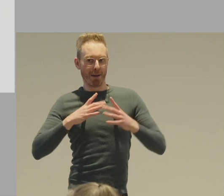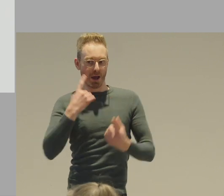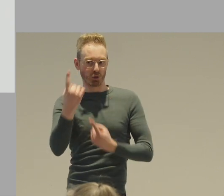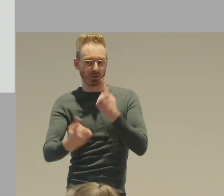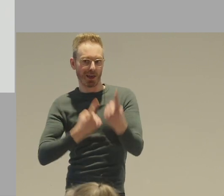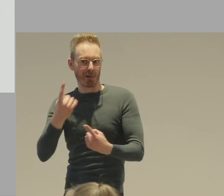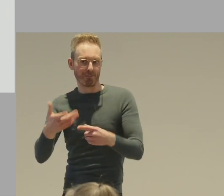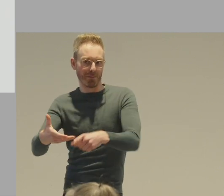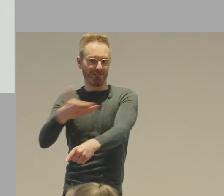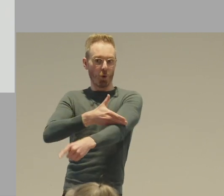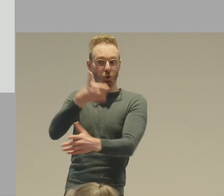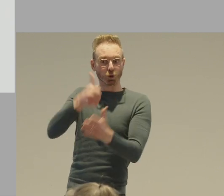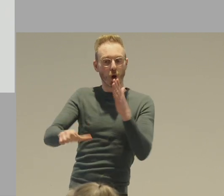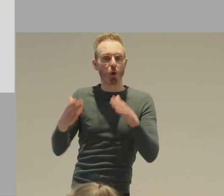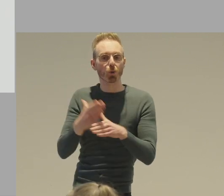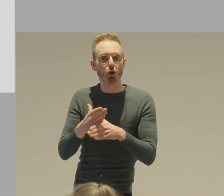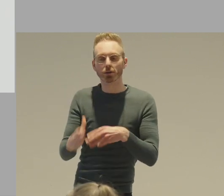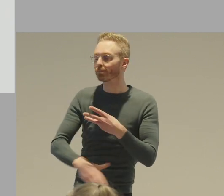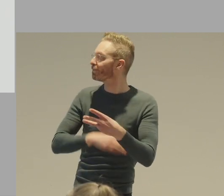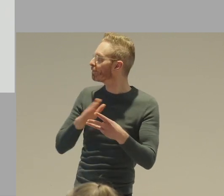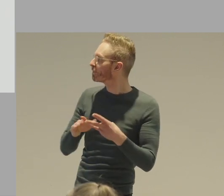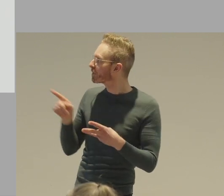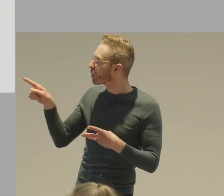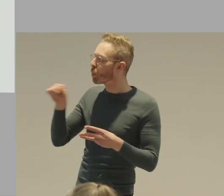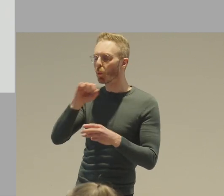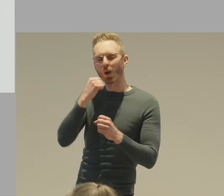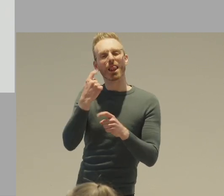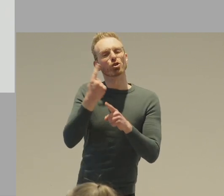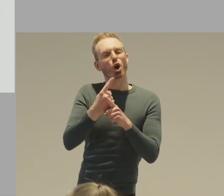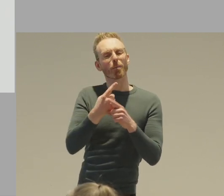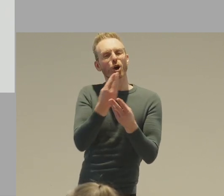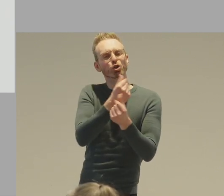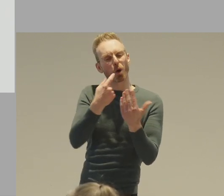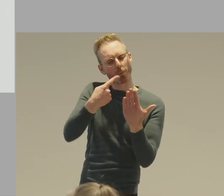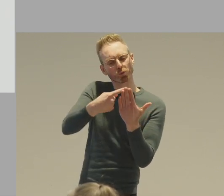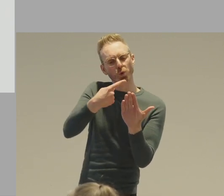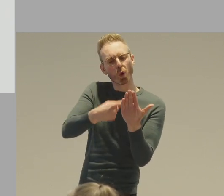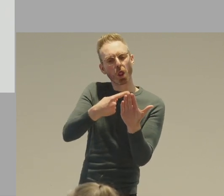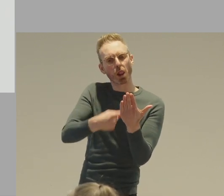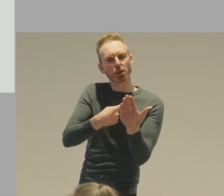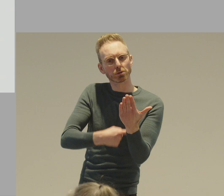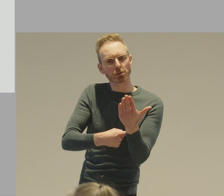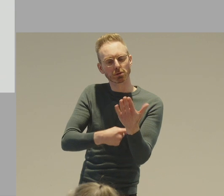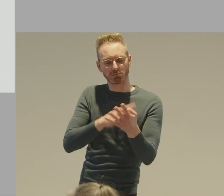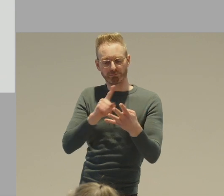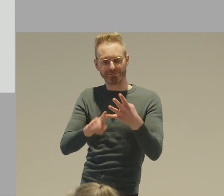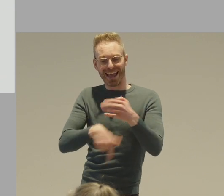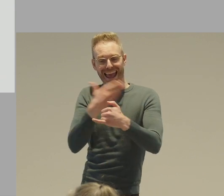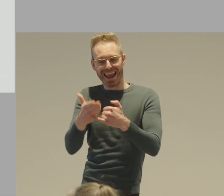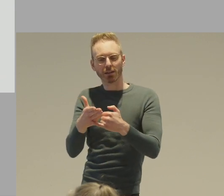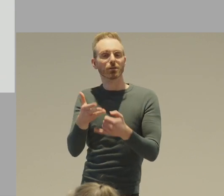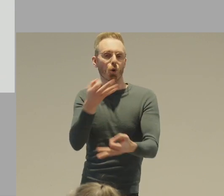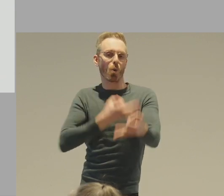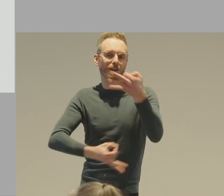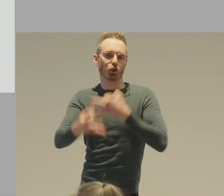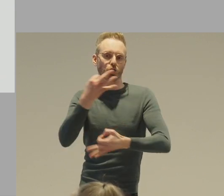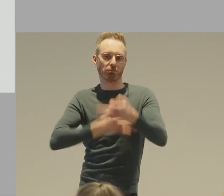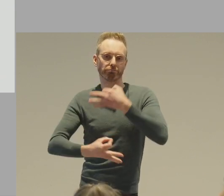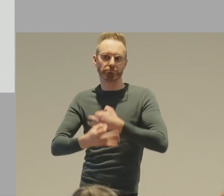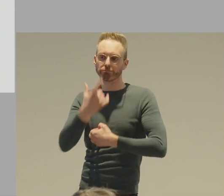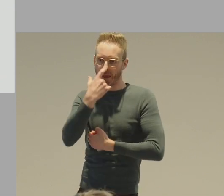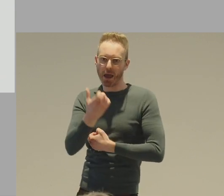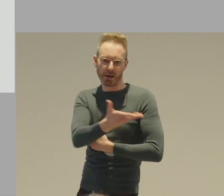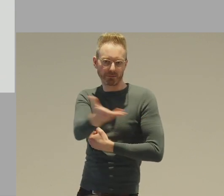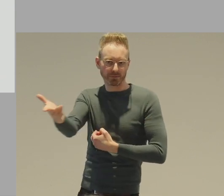be a few minutes at the end for questions. As I said at the start, if you want to write questions in the chat online on the